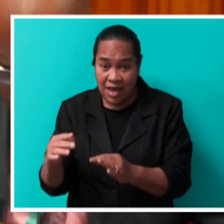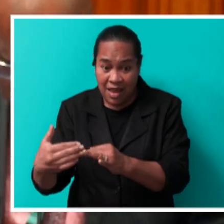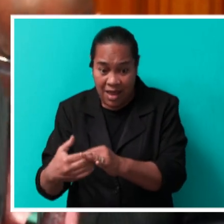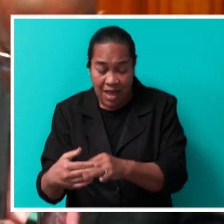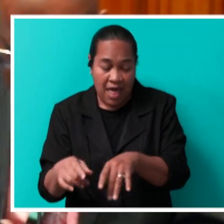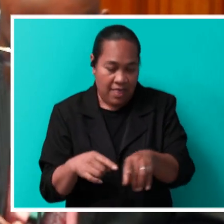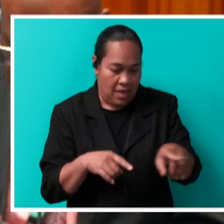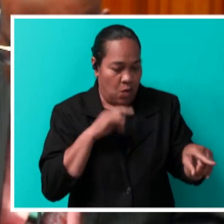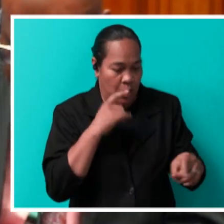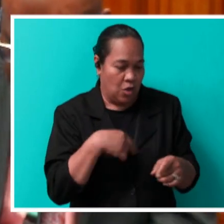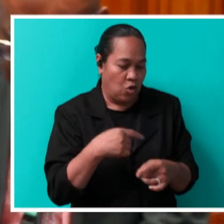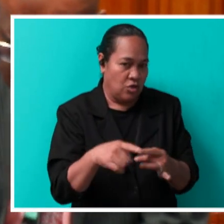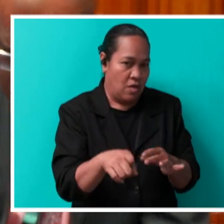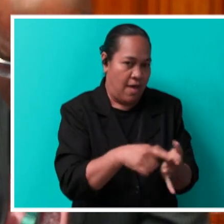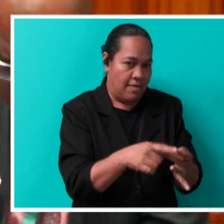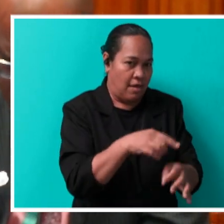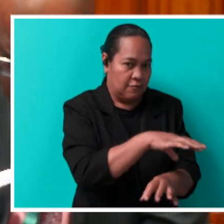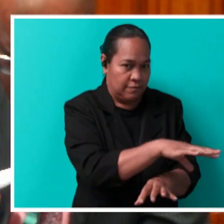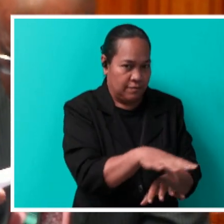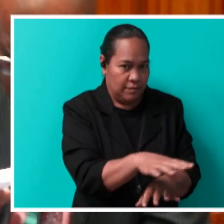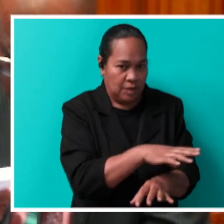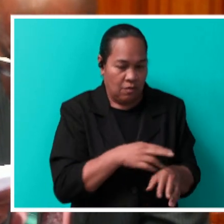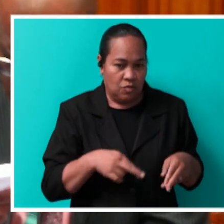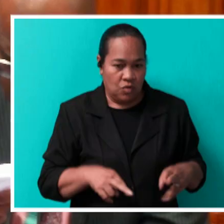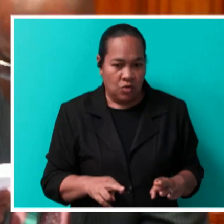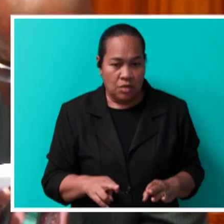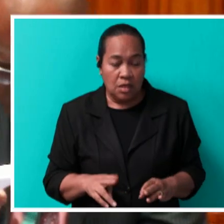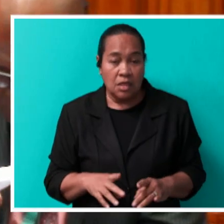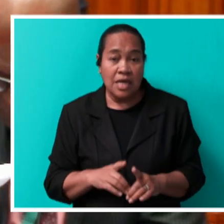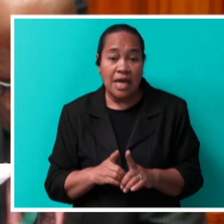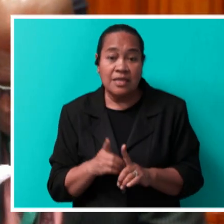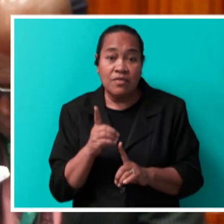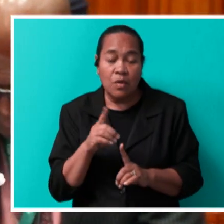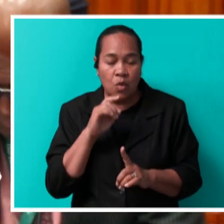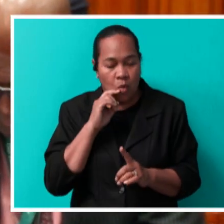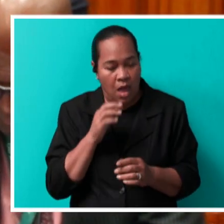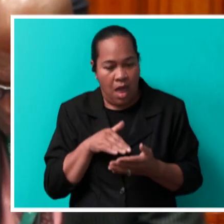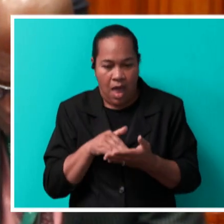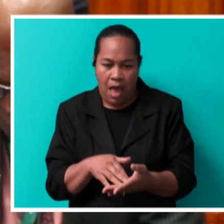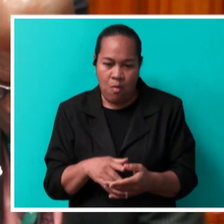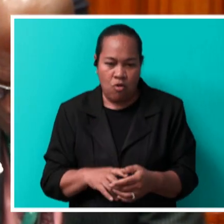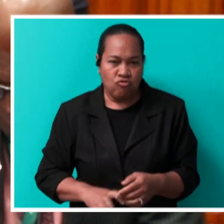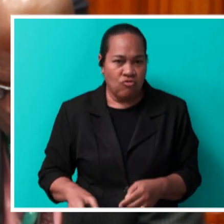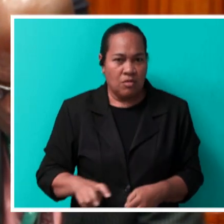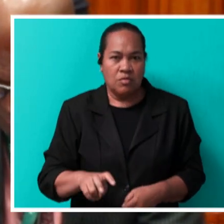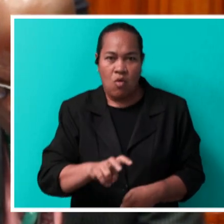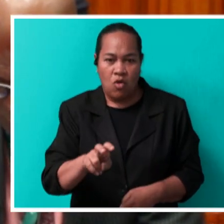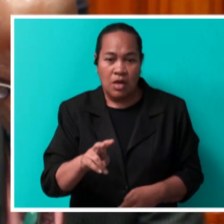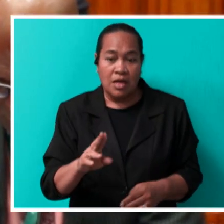and safe for public use. Redevelopment will significantly enhance our transportation infrastructure along the